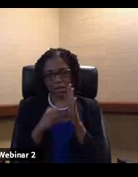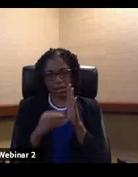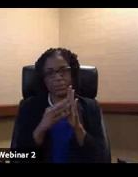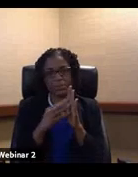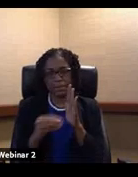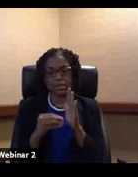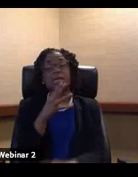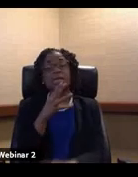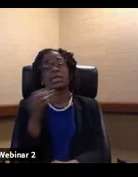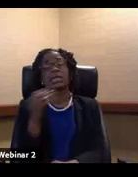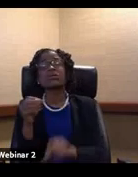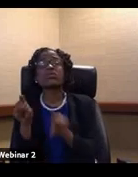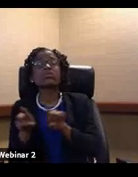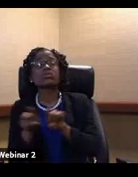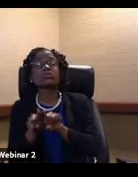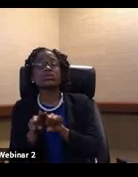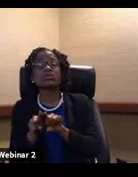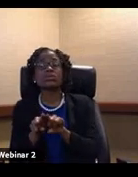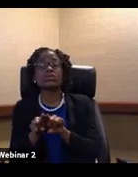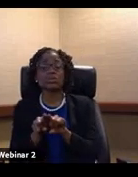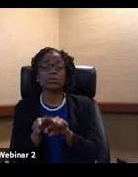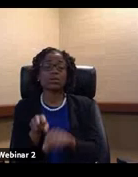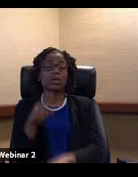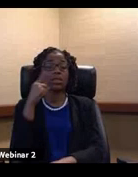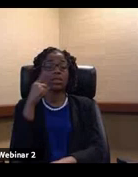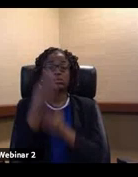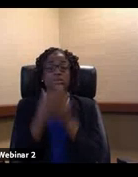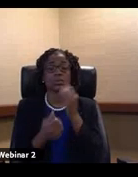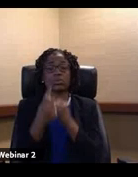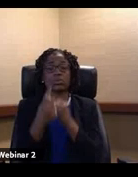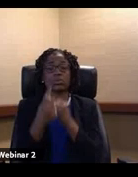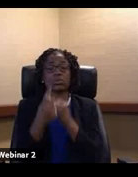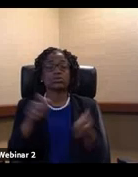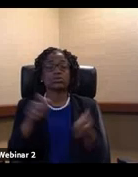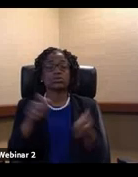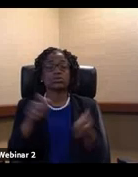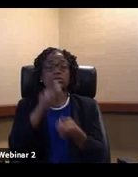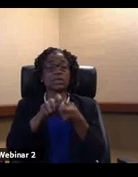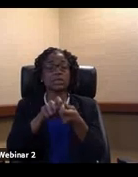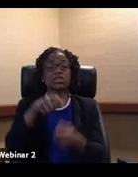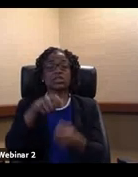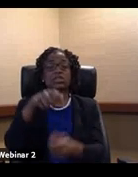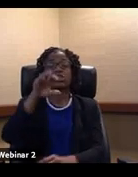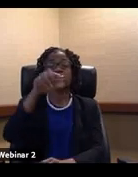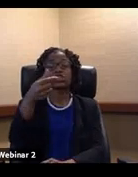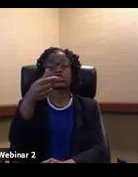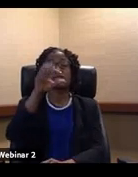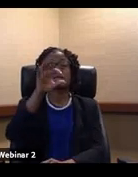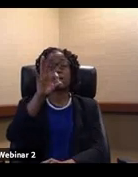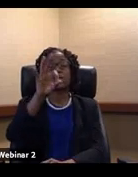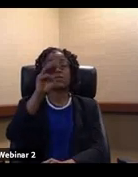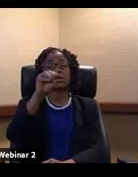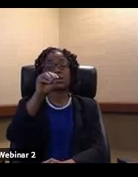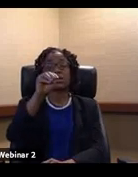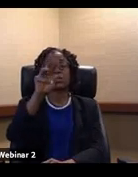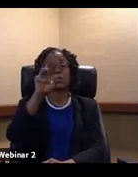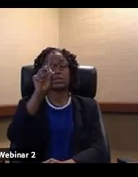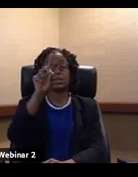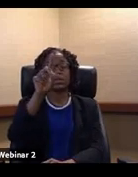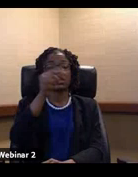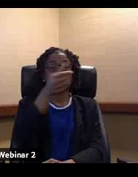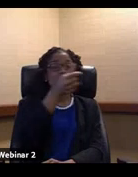Oh, and I think there was something here from I think somebody wanted to specify what is GFMD. It's a